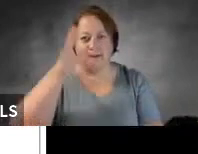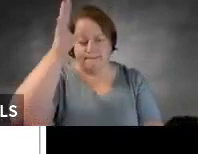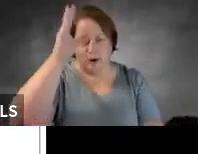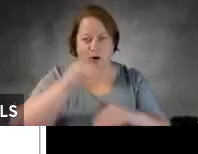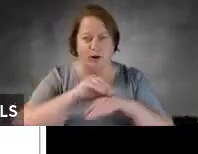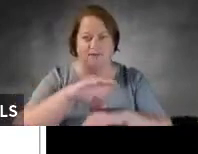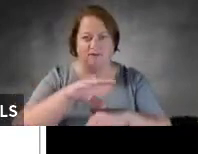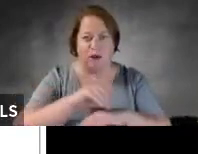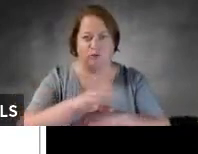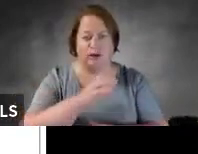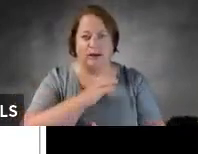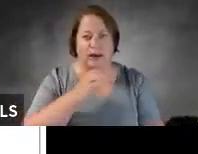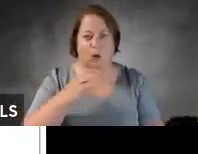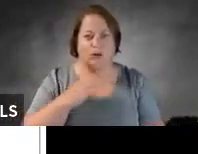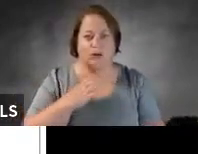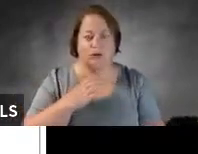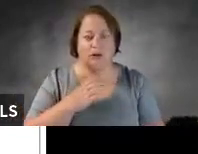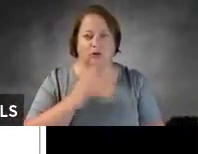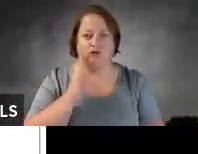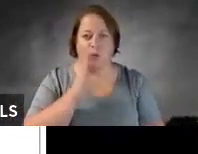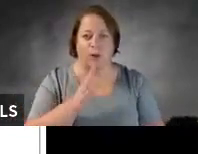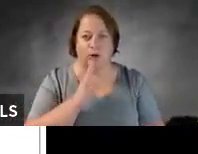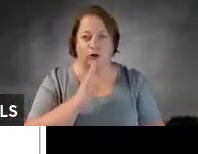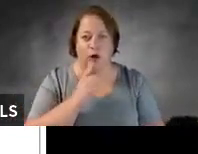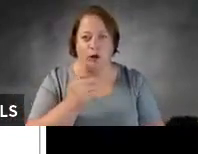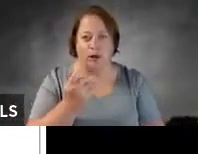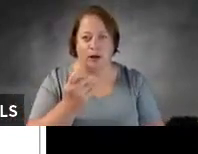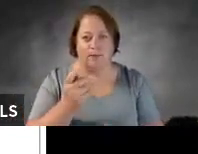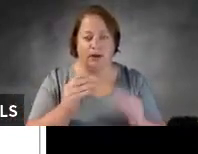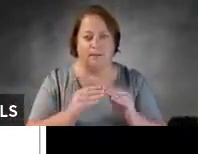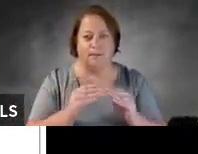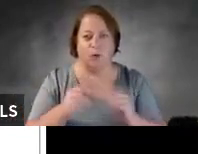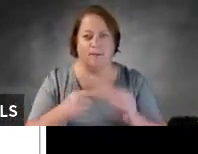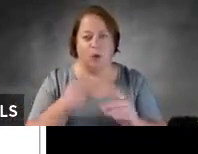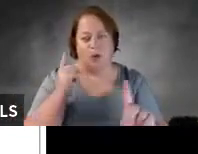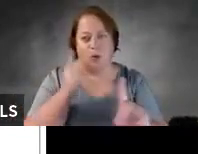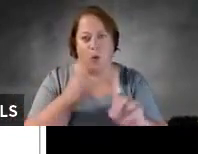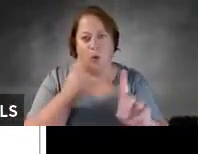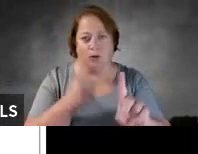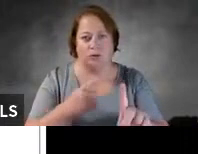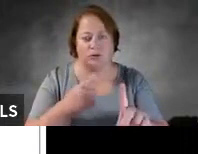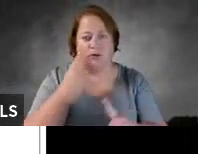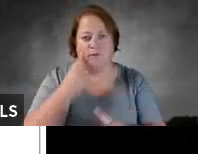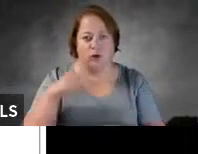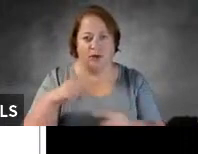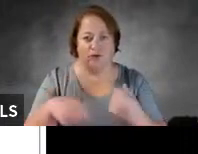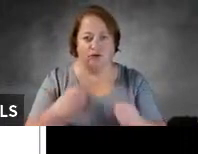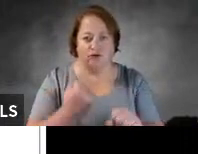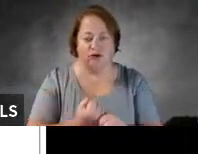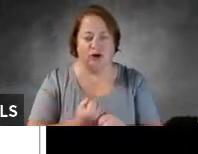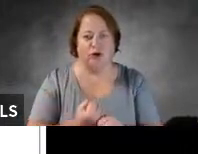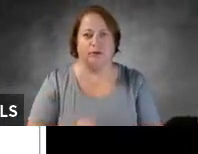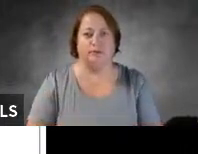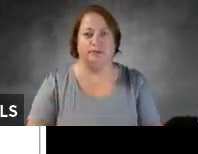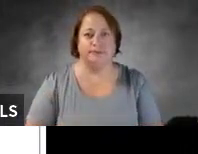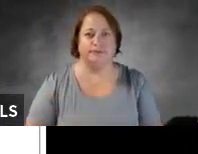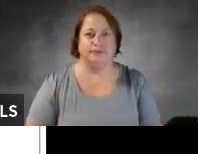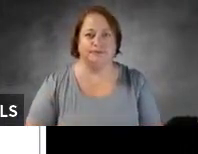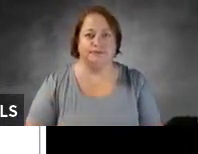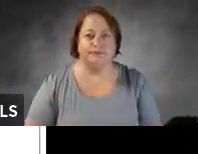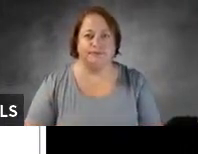Advisory Council, and so she will talk a little bit more about what the goals are for this year for the Parent Advisory